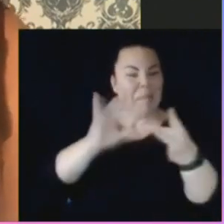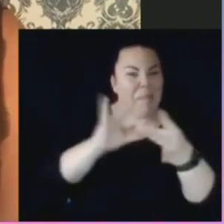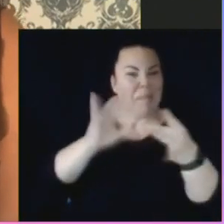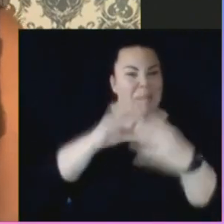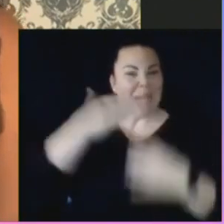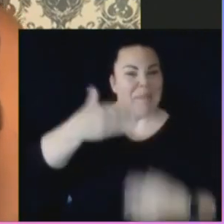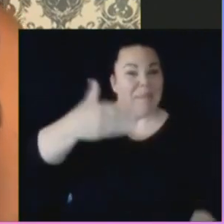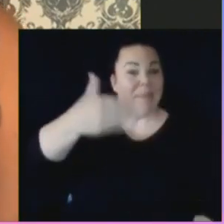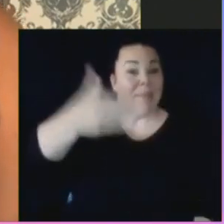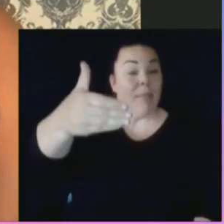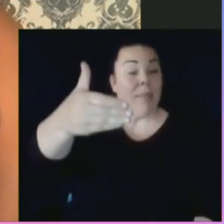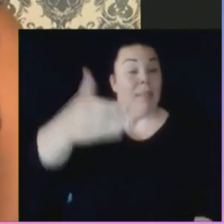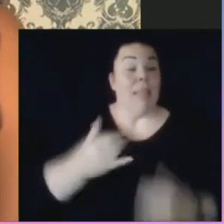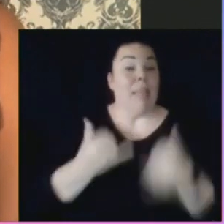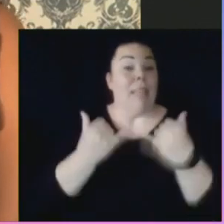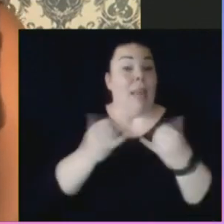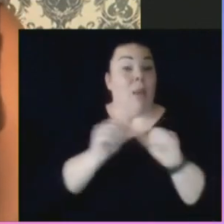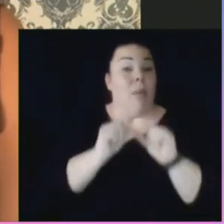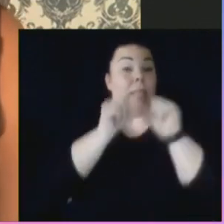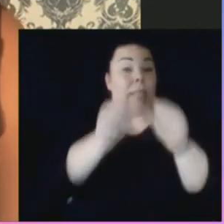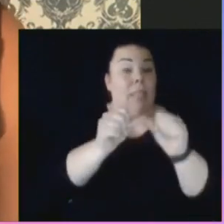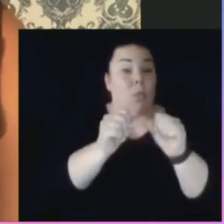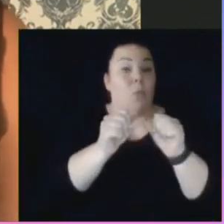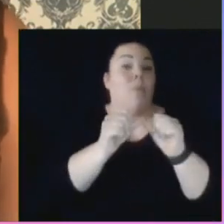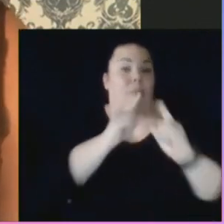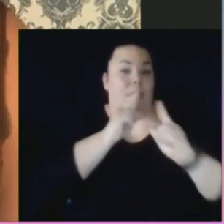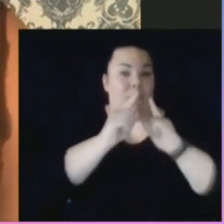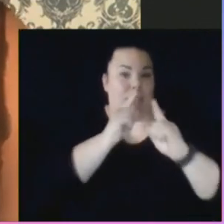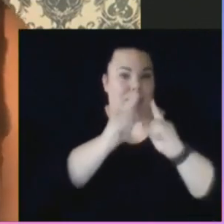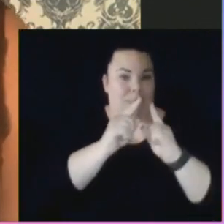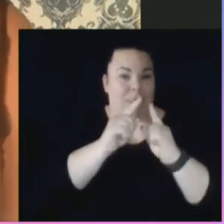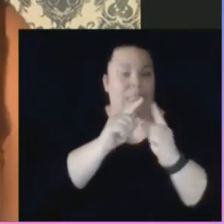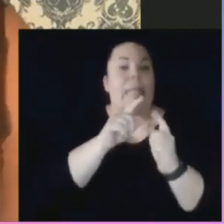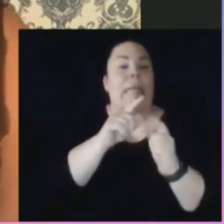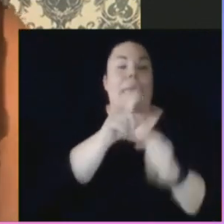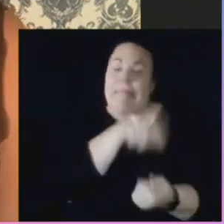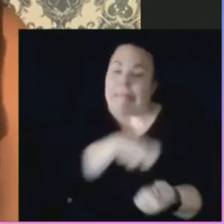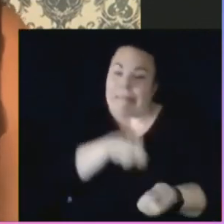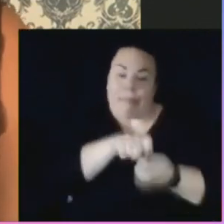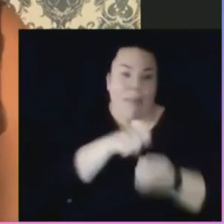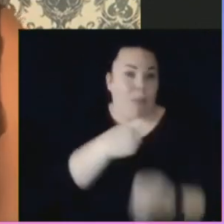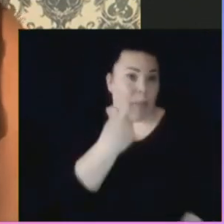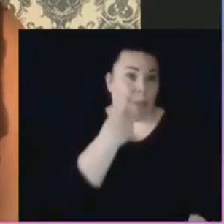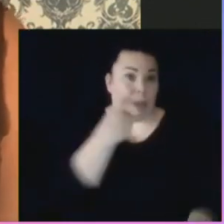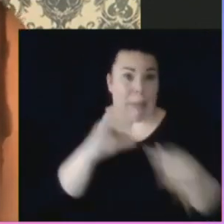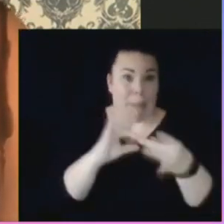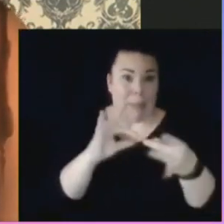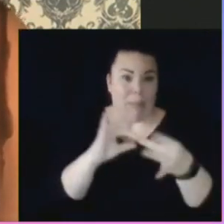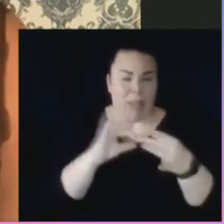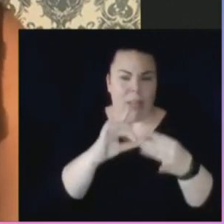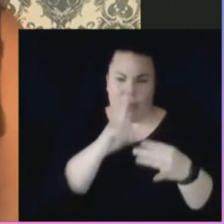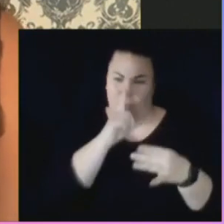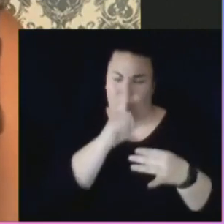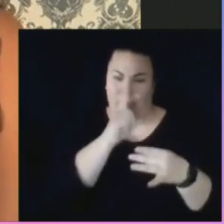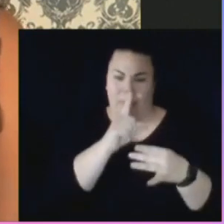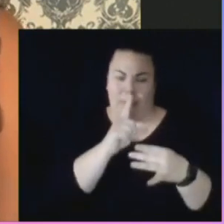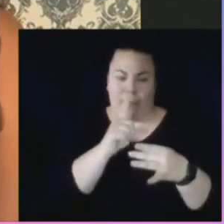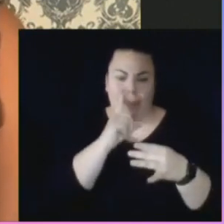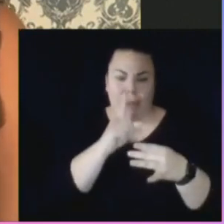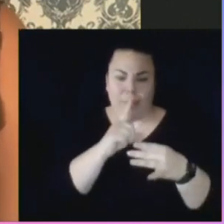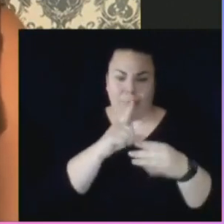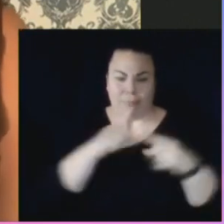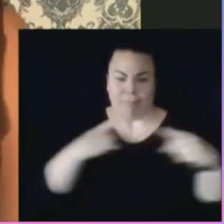the conversation specifically exactly on what I just touched upon, which is this intersection of creativity and